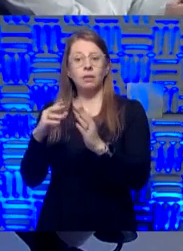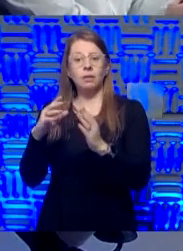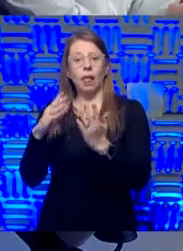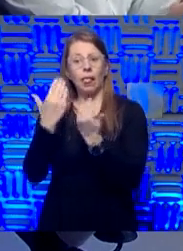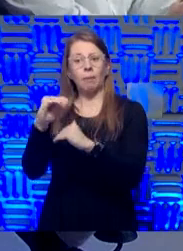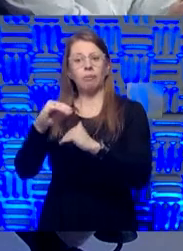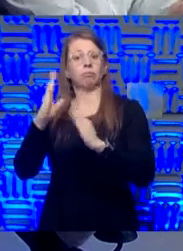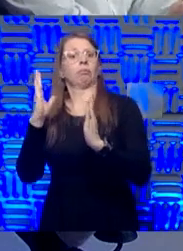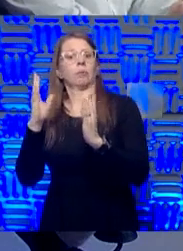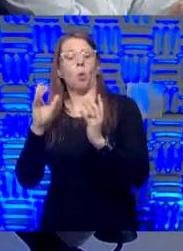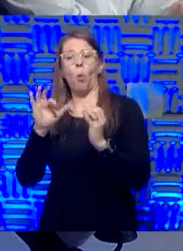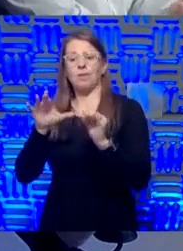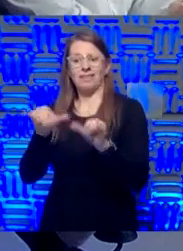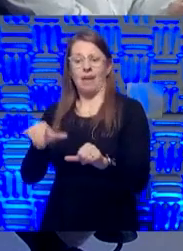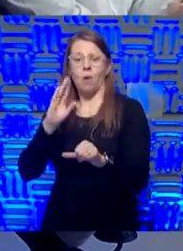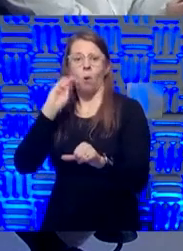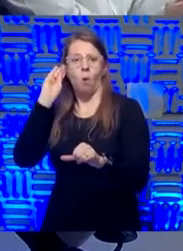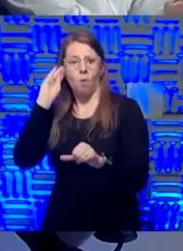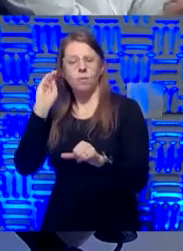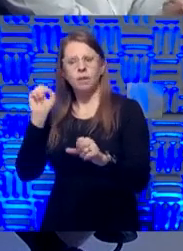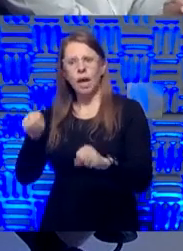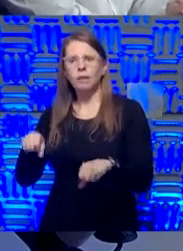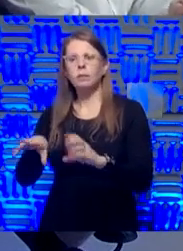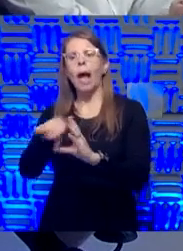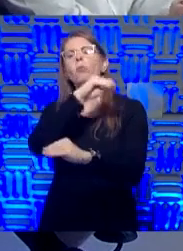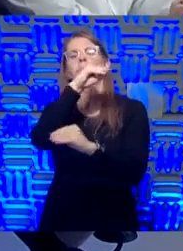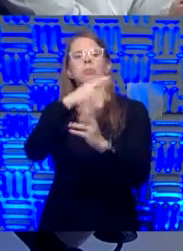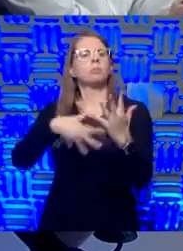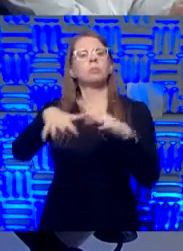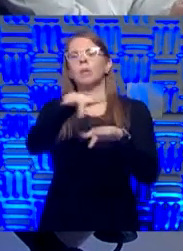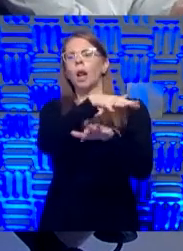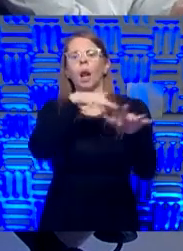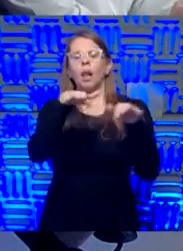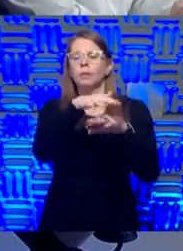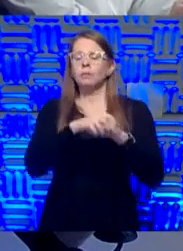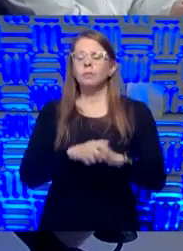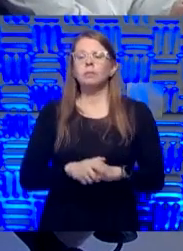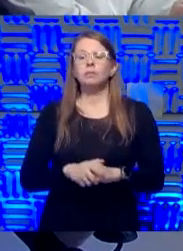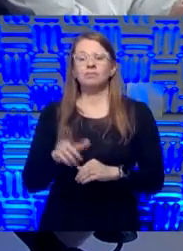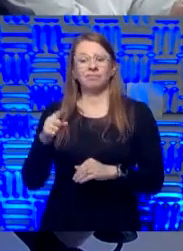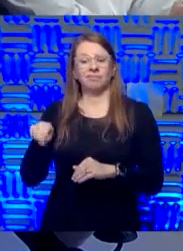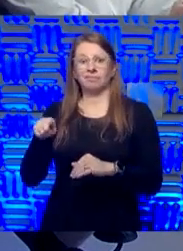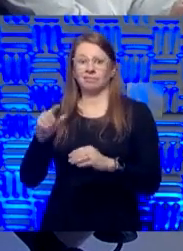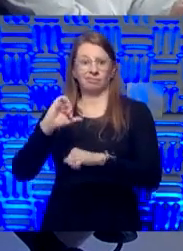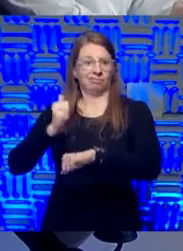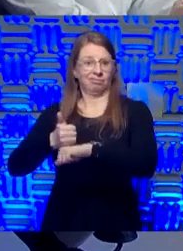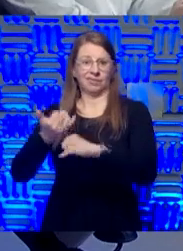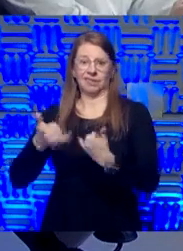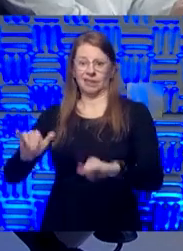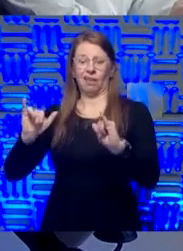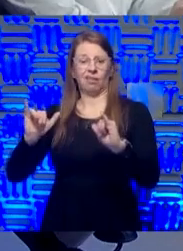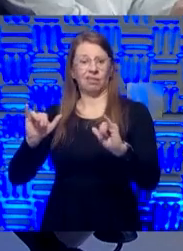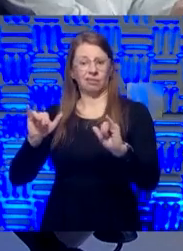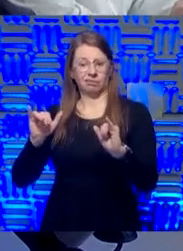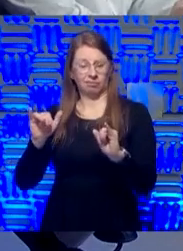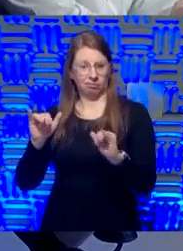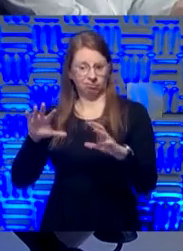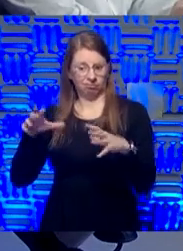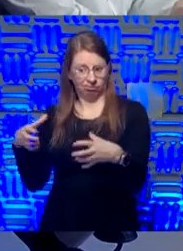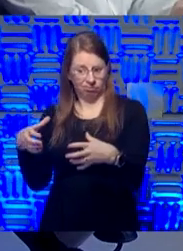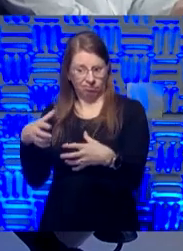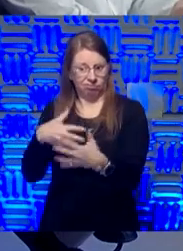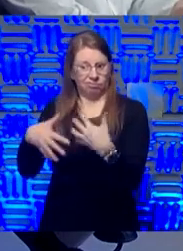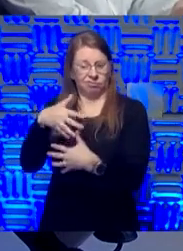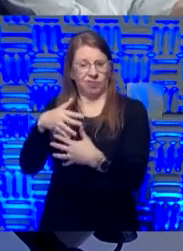because they rely on public transportation and because they do have much greater density and people are closer together. So I think that there's a lot